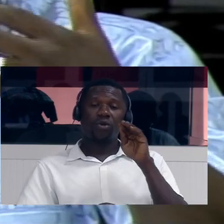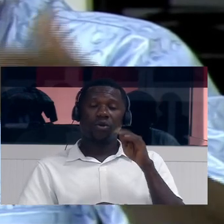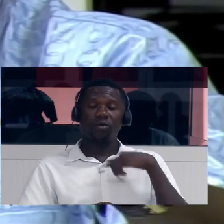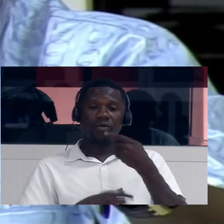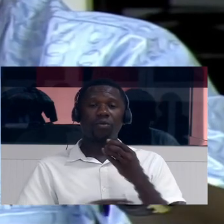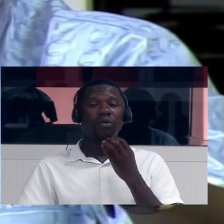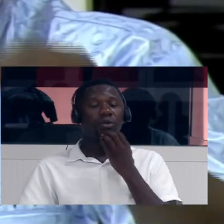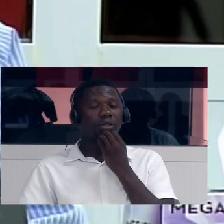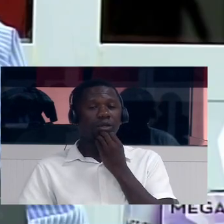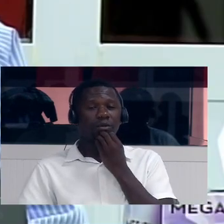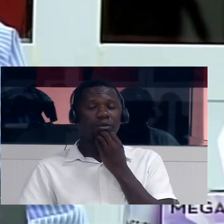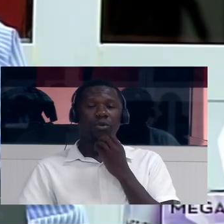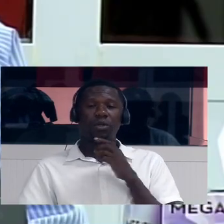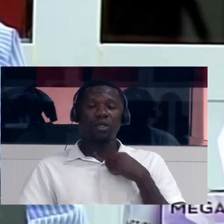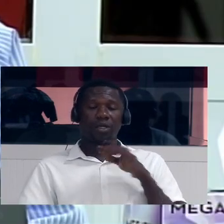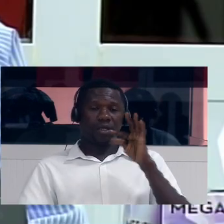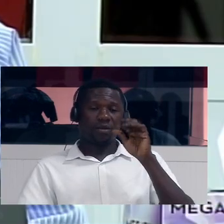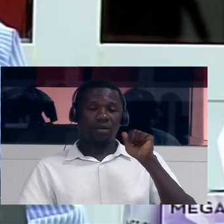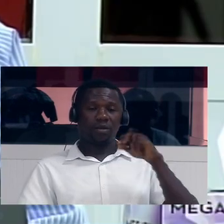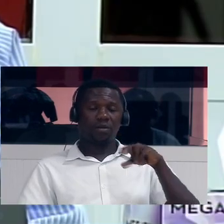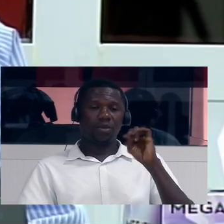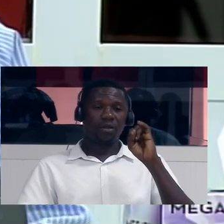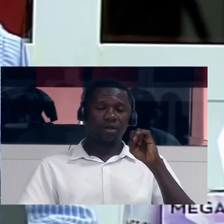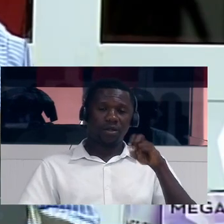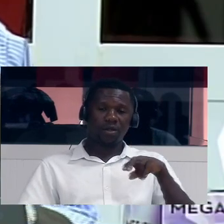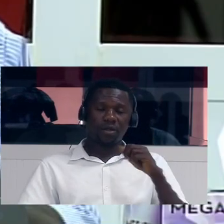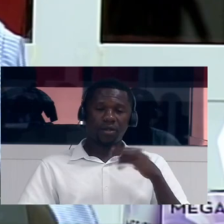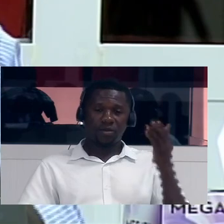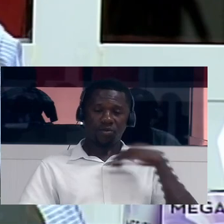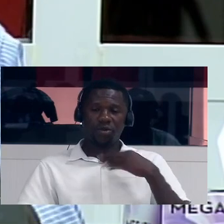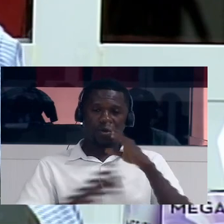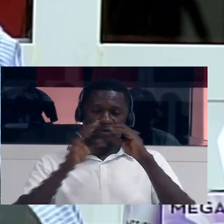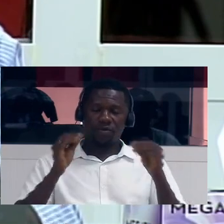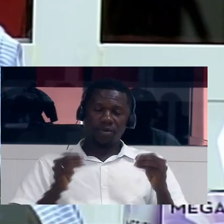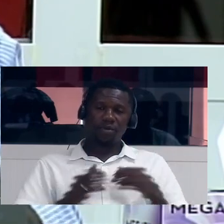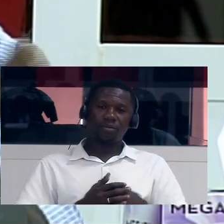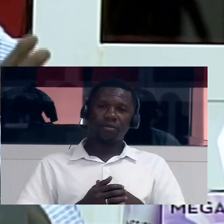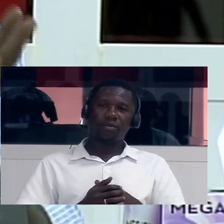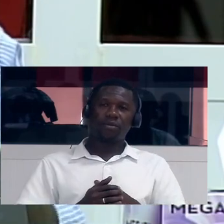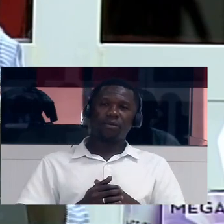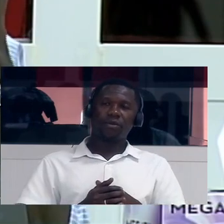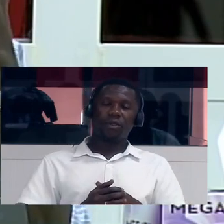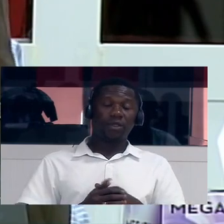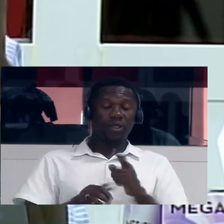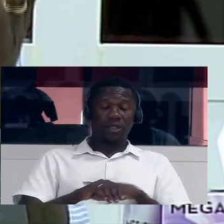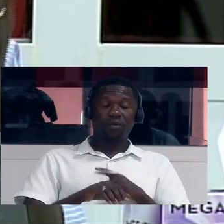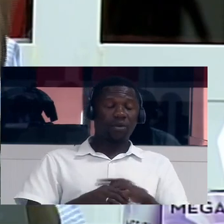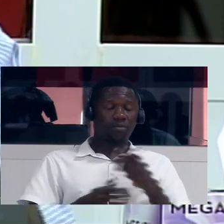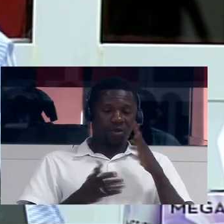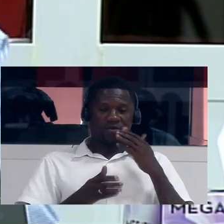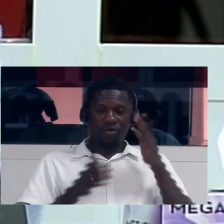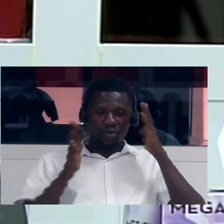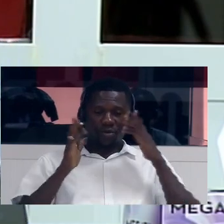and confirmed. Okay, let's situate it to time. The time now is a bit of a problem for me because I cannot actually